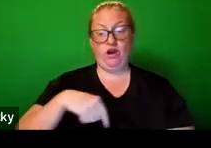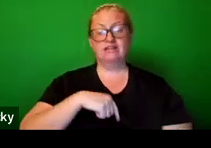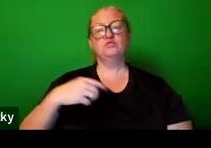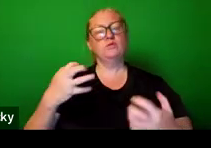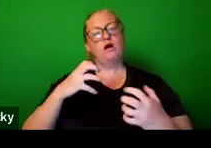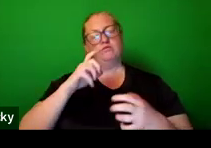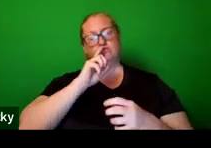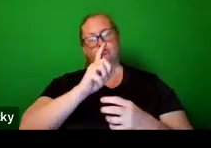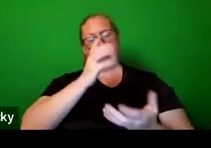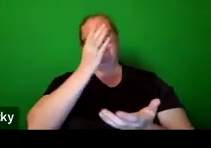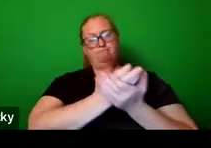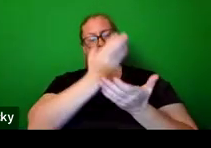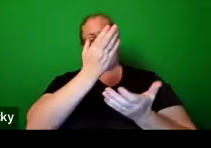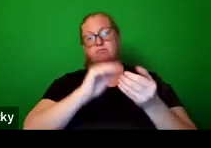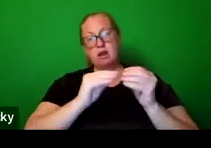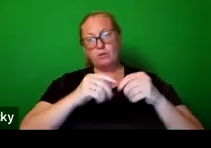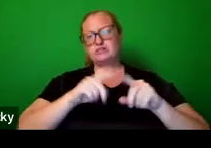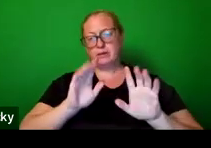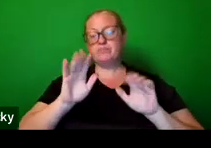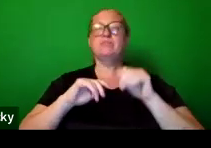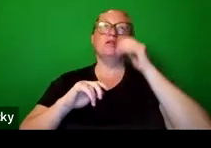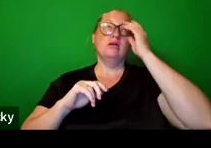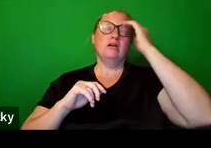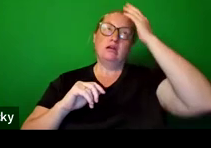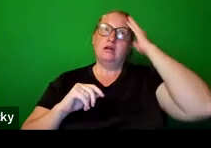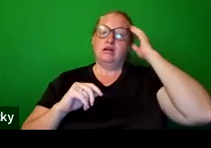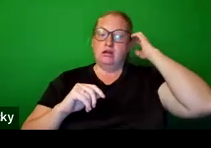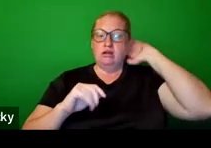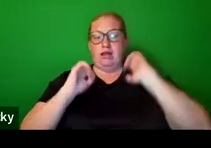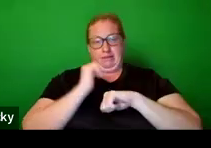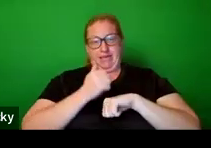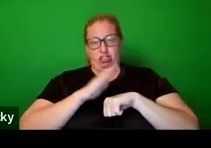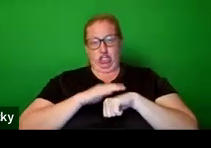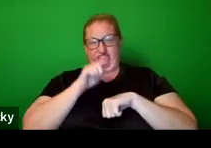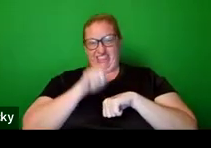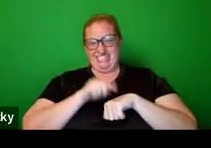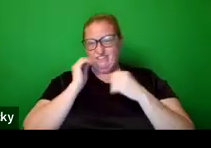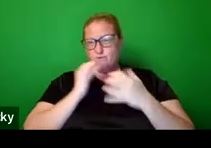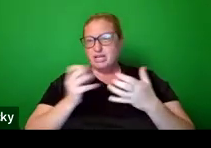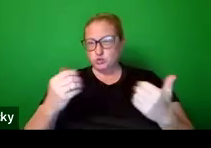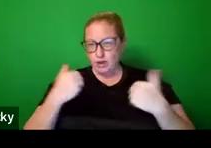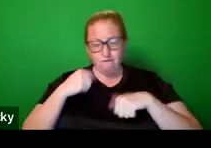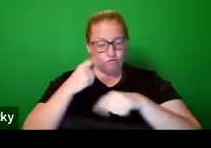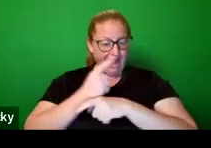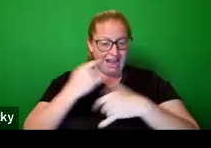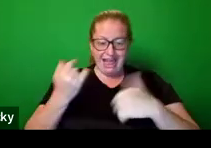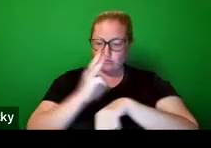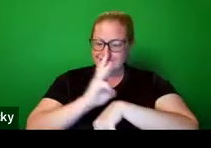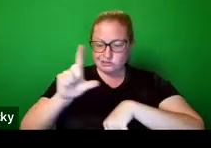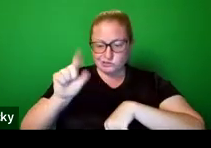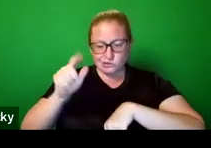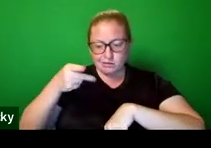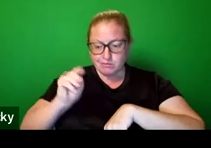So if you were to, based on the information you have today at 6:20 p.m., would